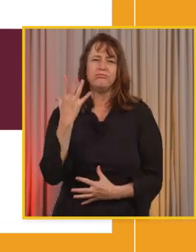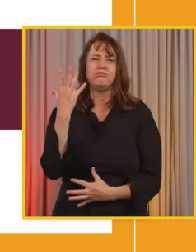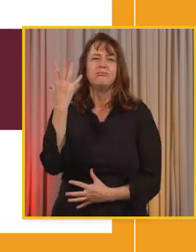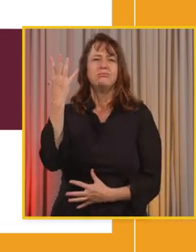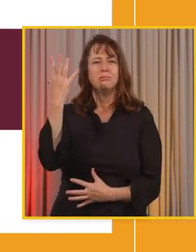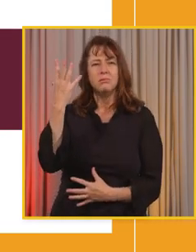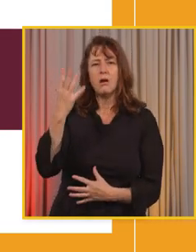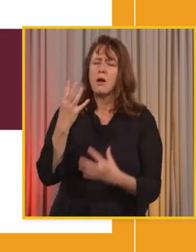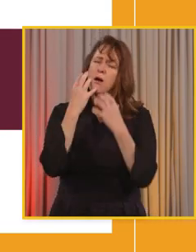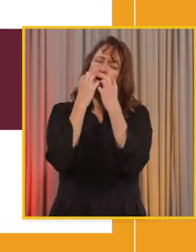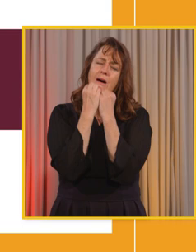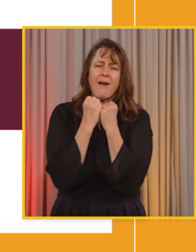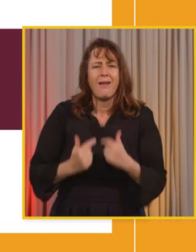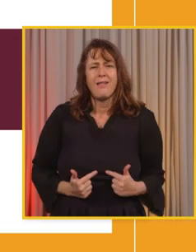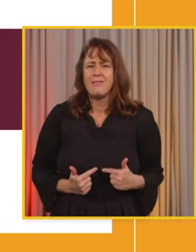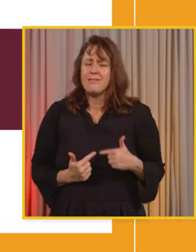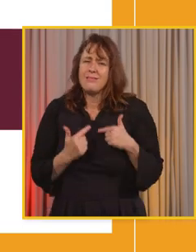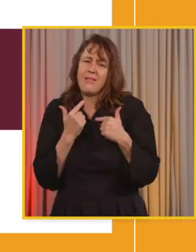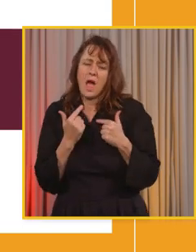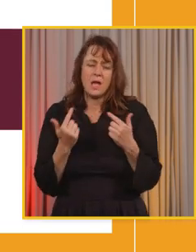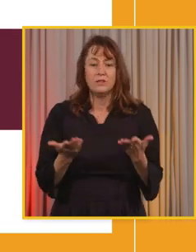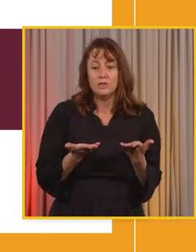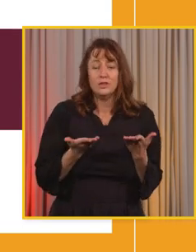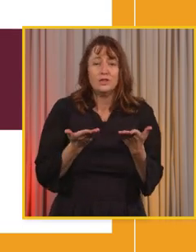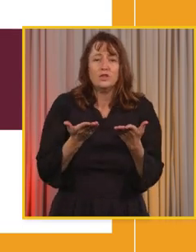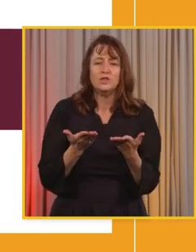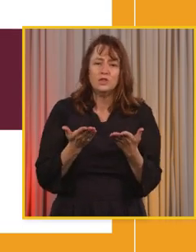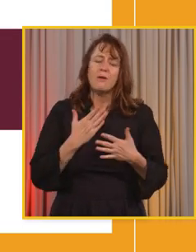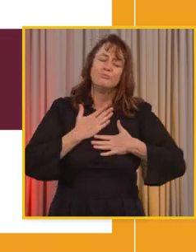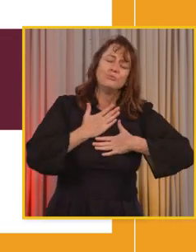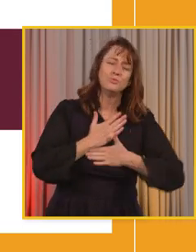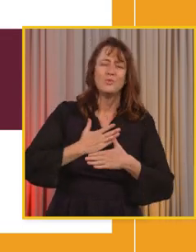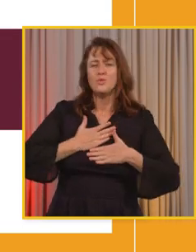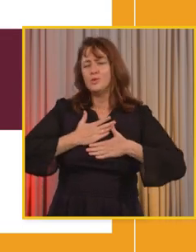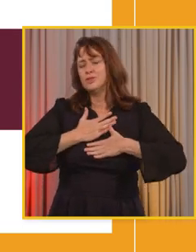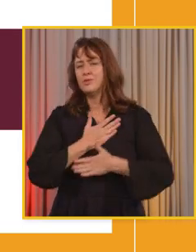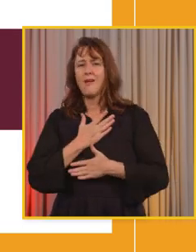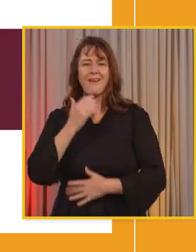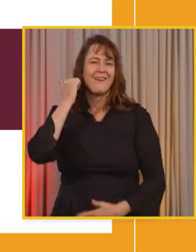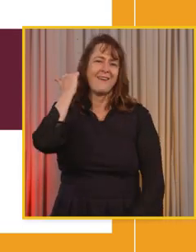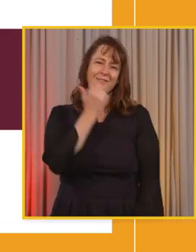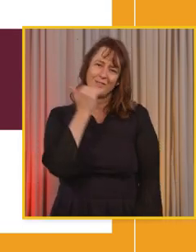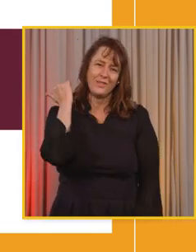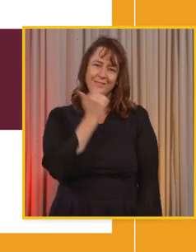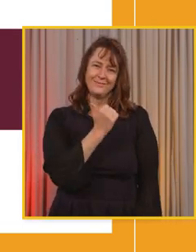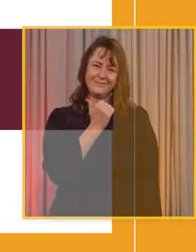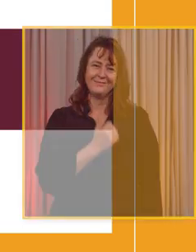life and education are precious and deserve to be appreciated to the fullest every day.